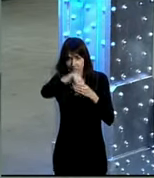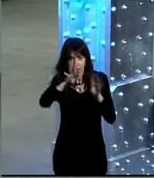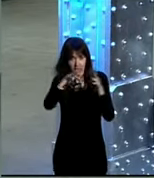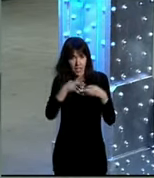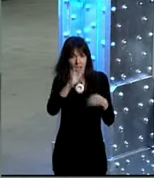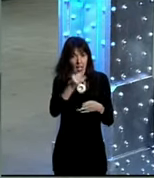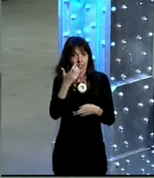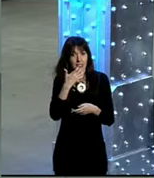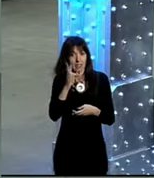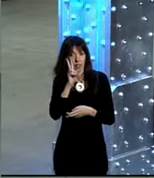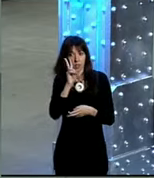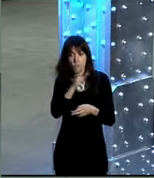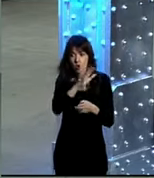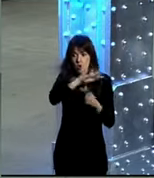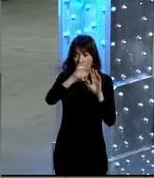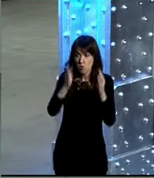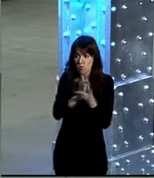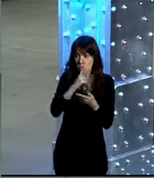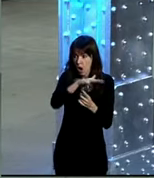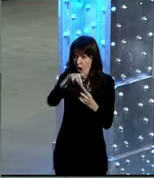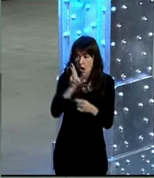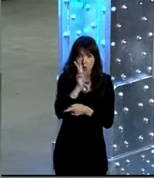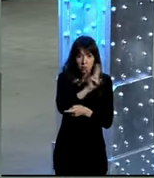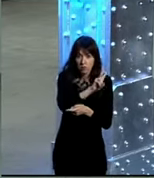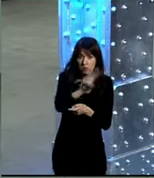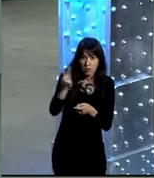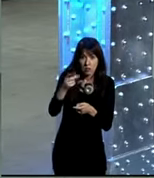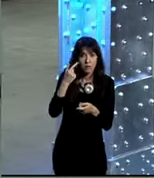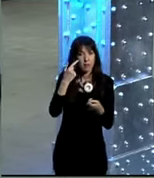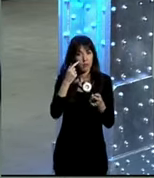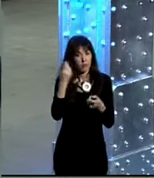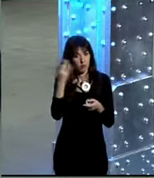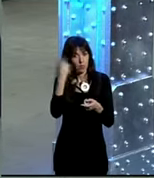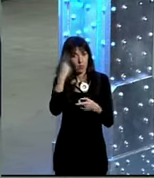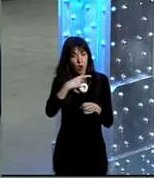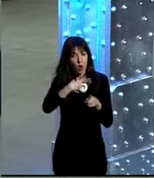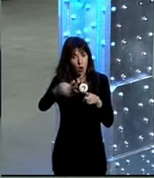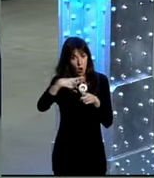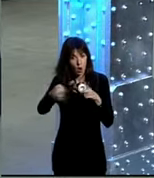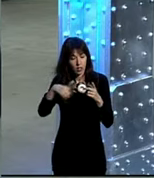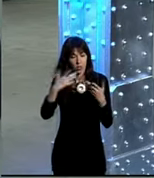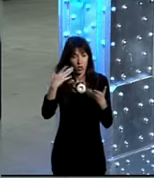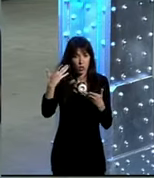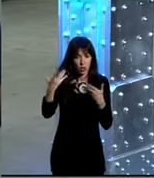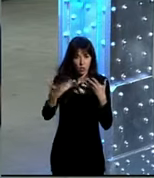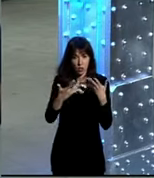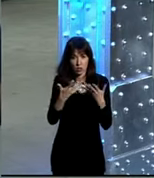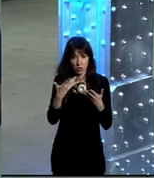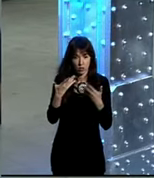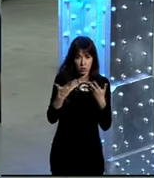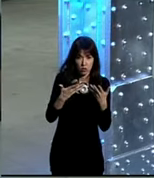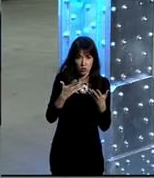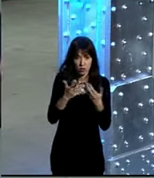that objects that we look at are often just the front end, the visible element of a far more complex system that